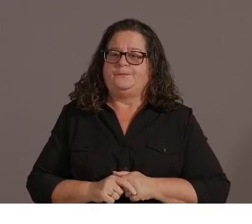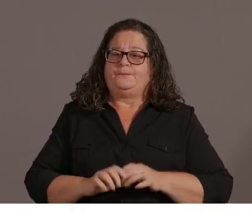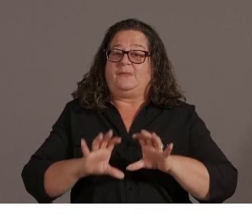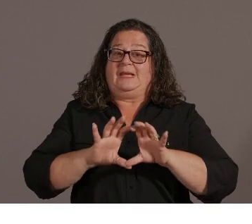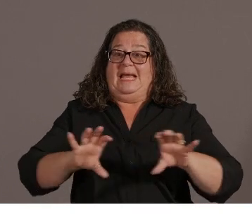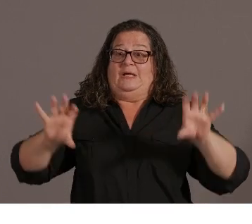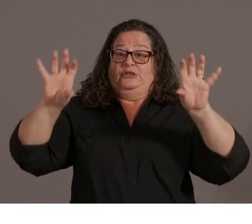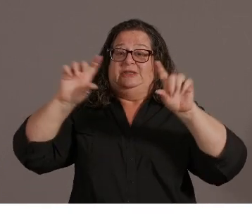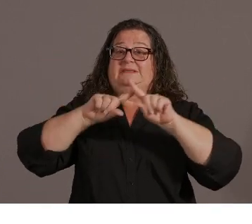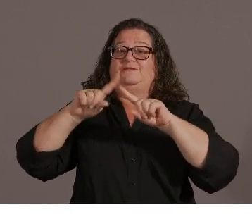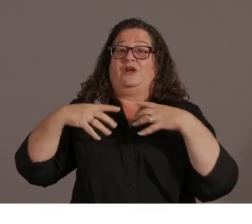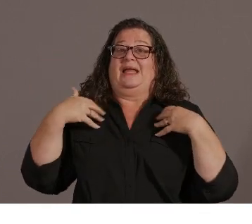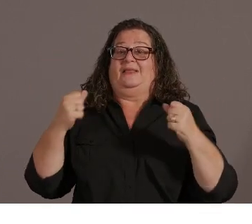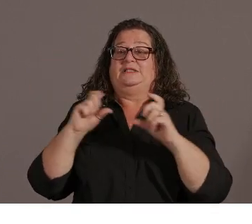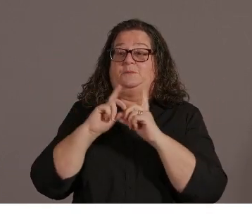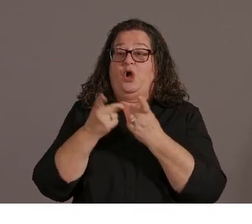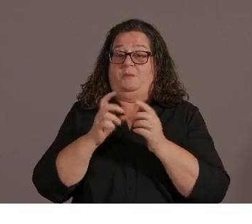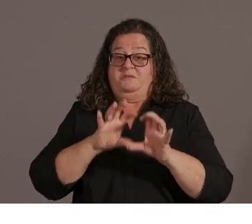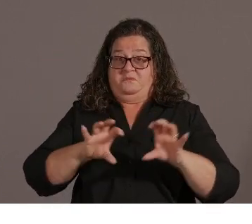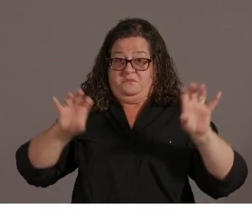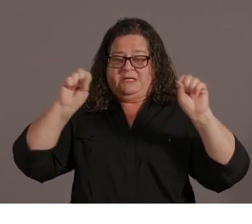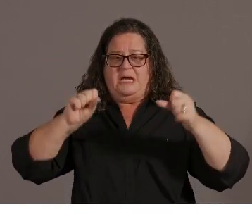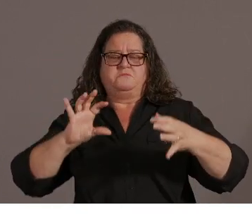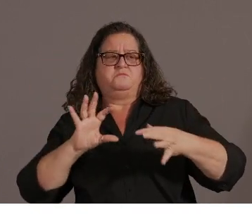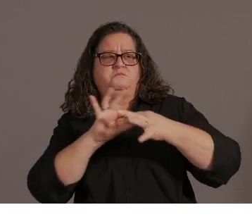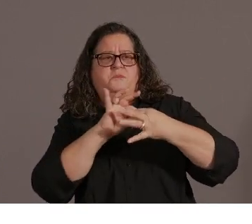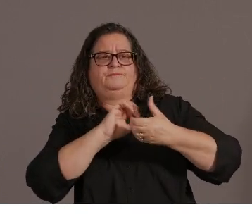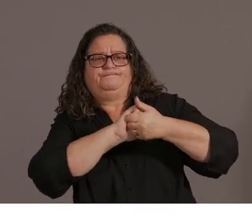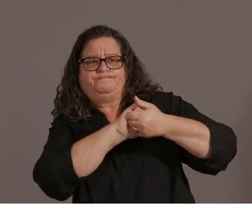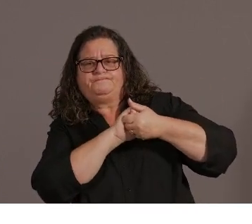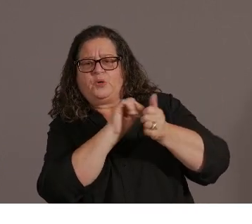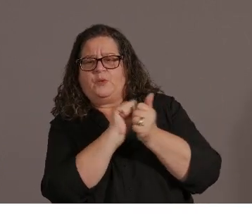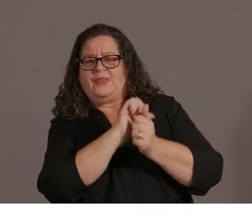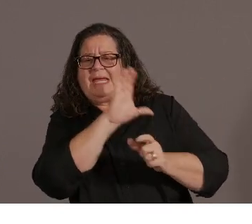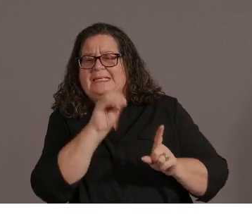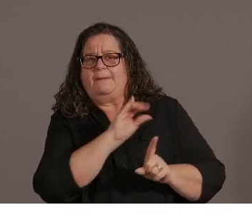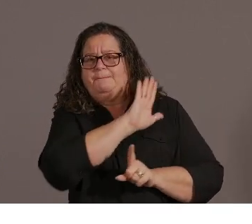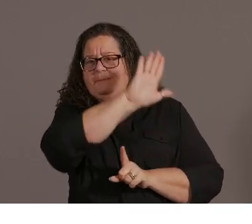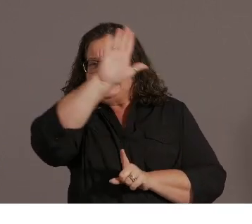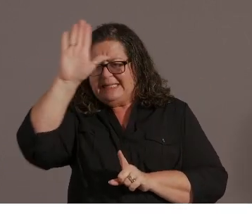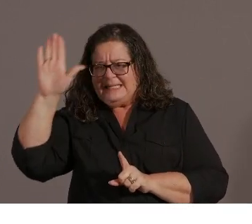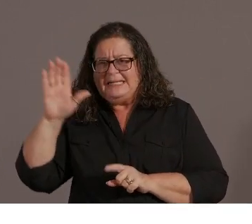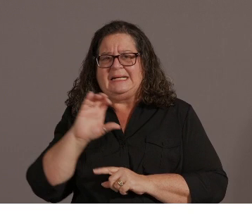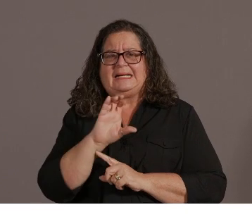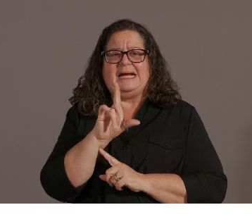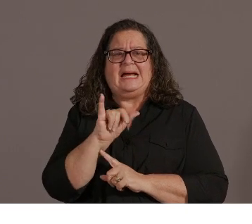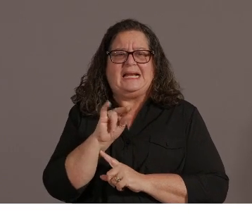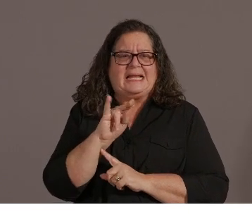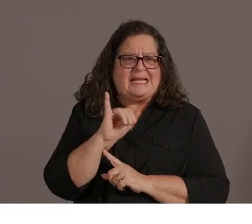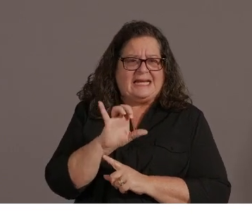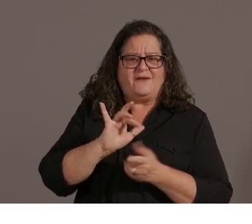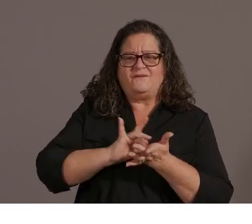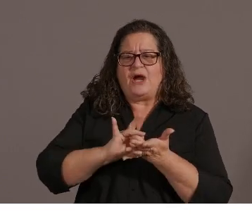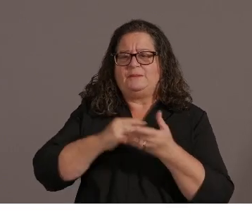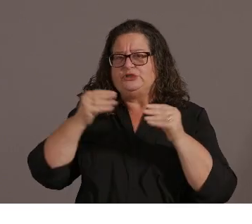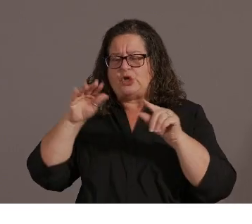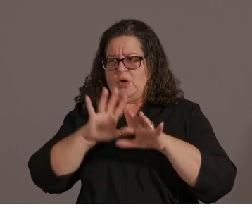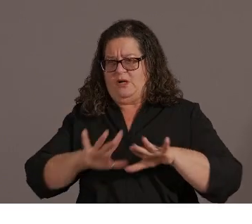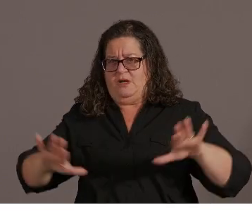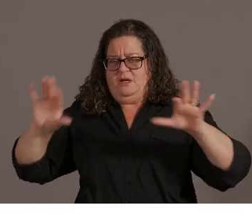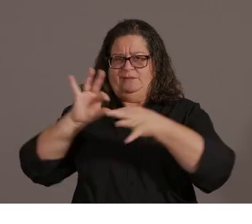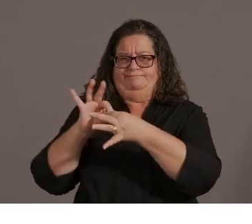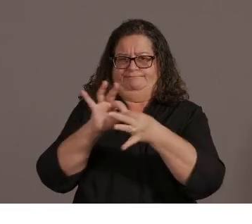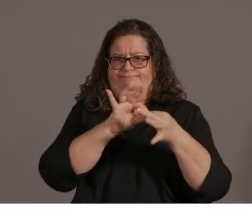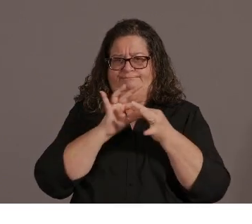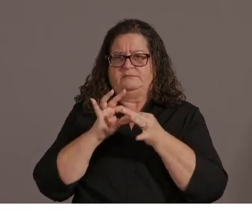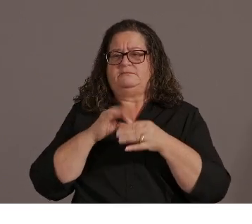vaccination opportunities for those frontline essential workers. Again, they could subprioritize based on using